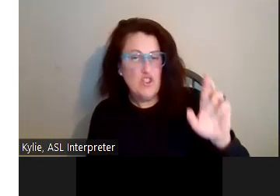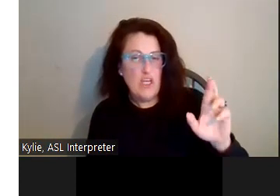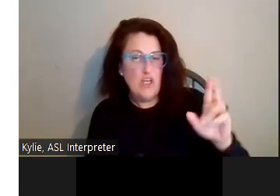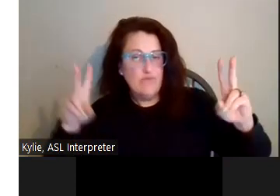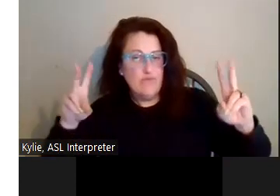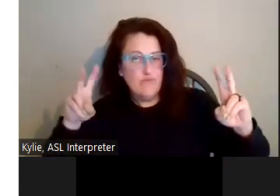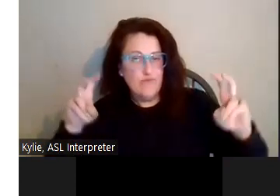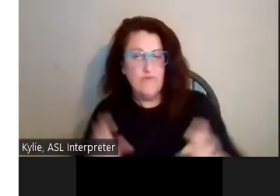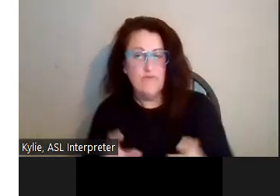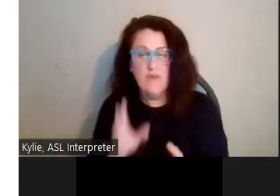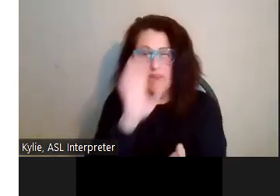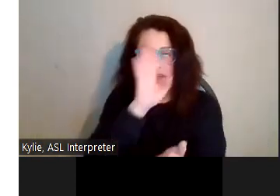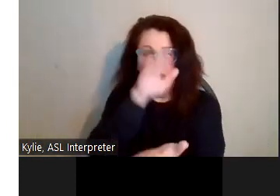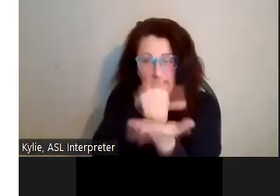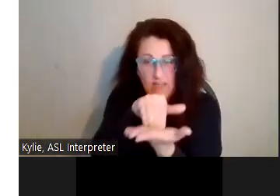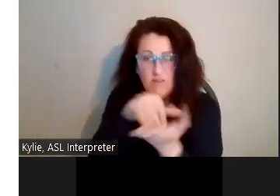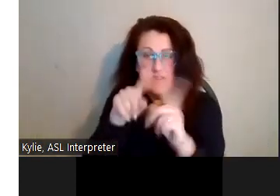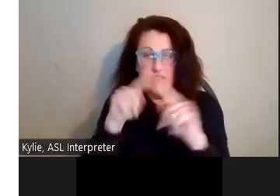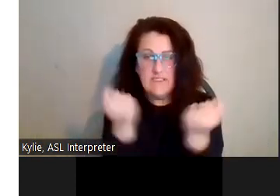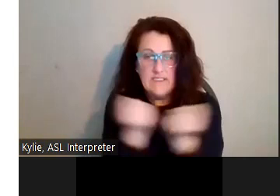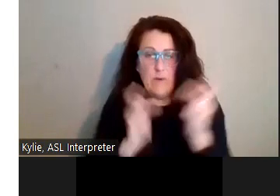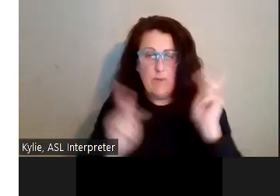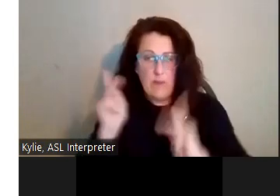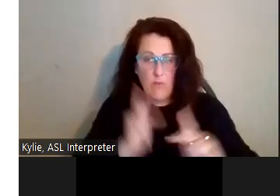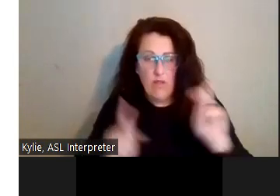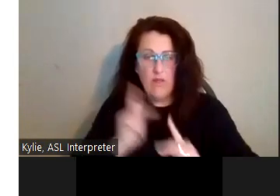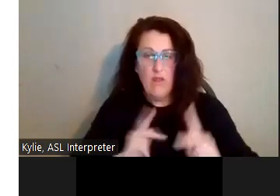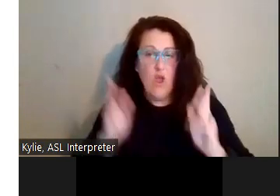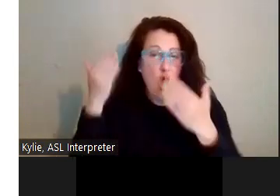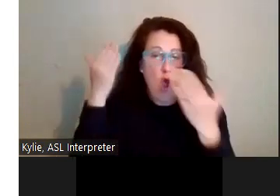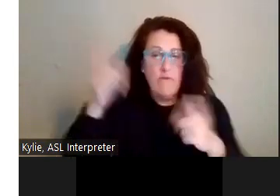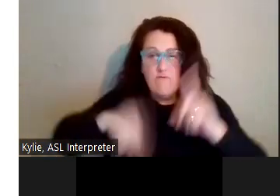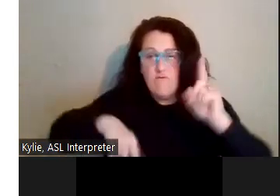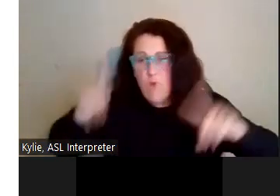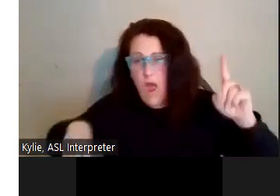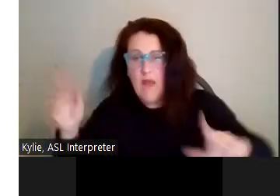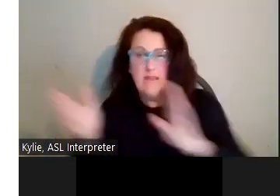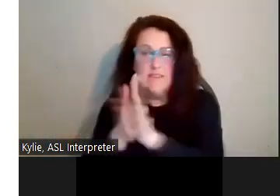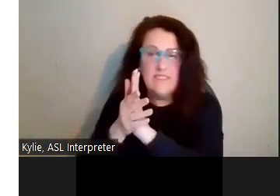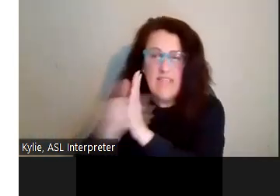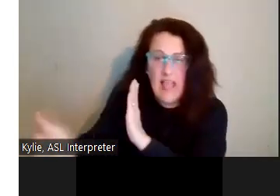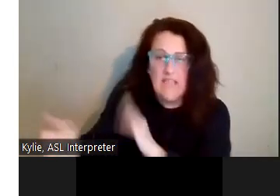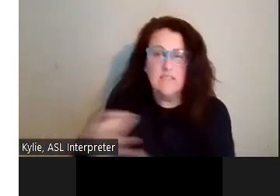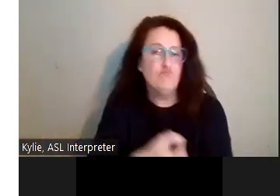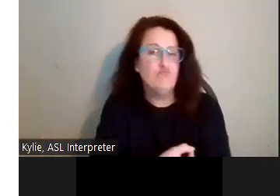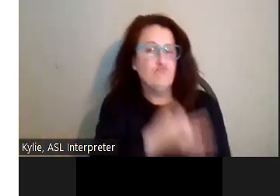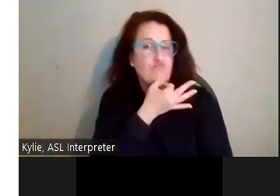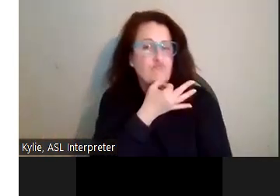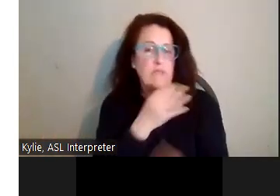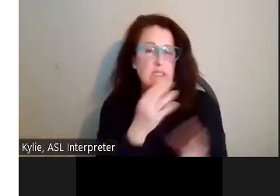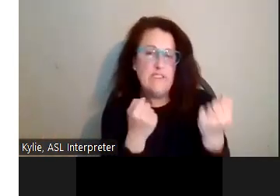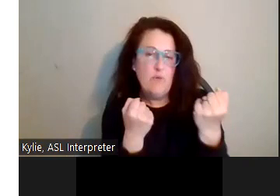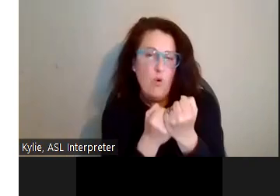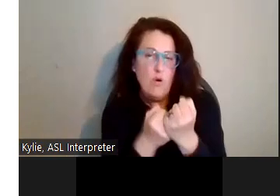NextGeners are at the center of a team of people. These people offer a variety of skills and expertise to support an employment